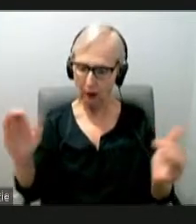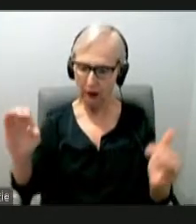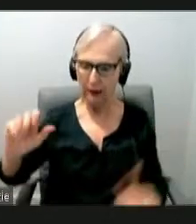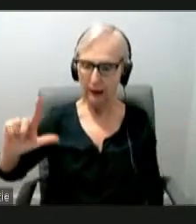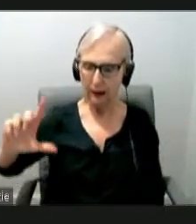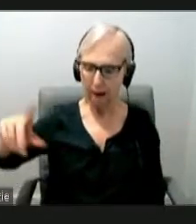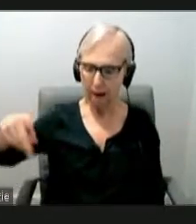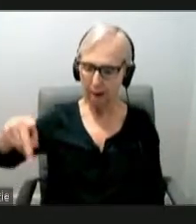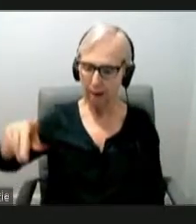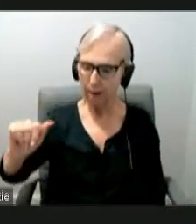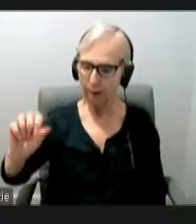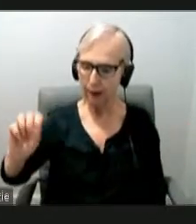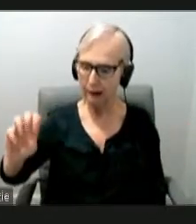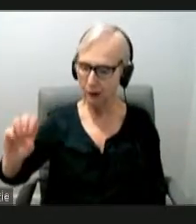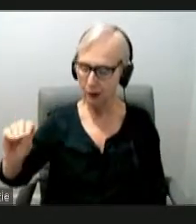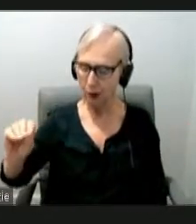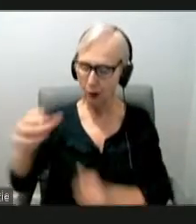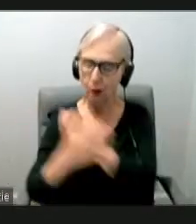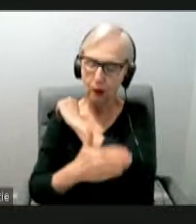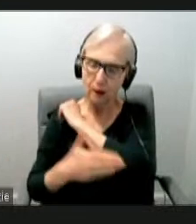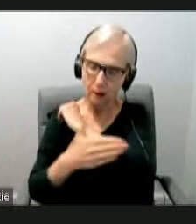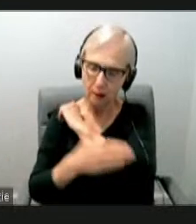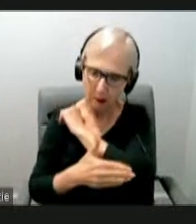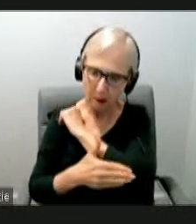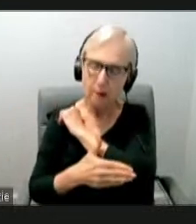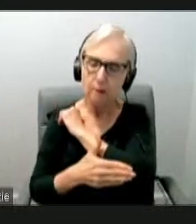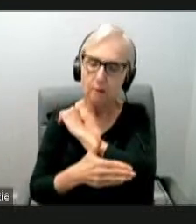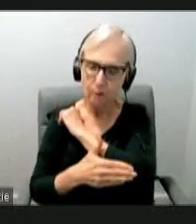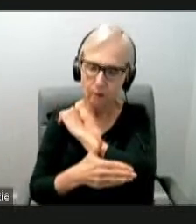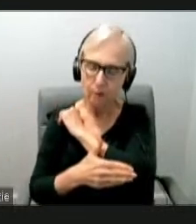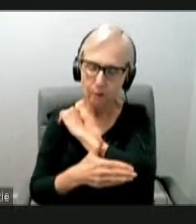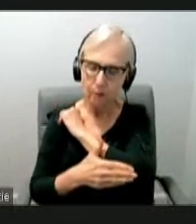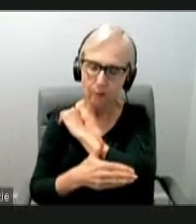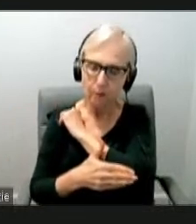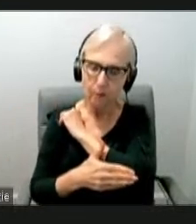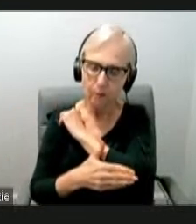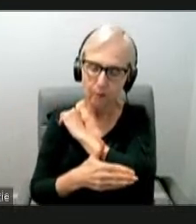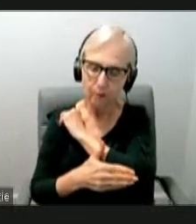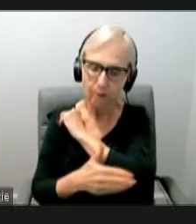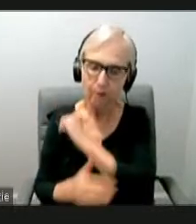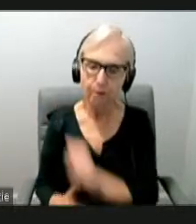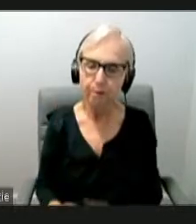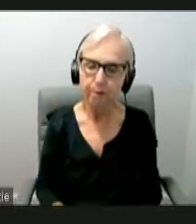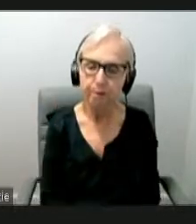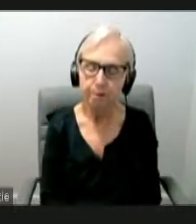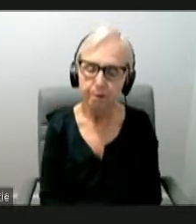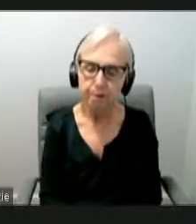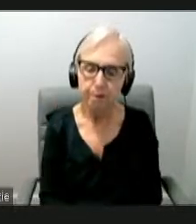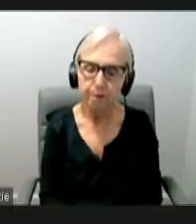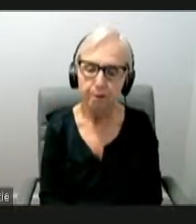County. So I think those are just some thoughts in trying to interpret the data and what might be happening right now.